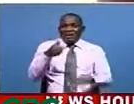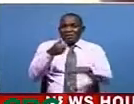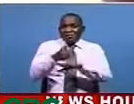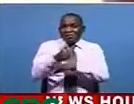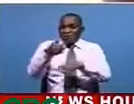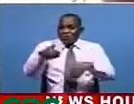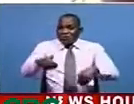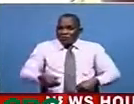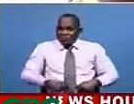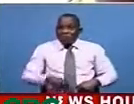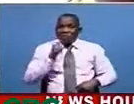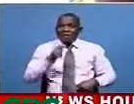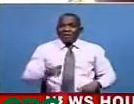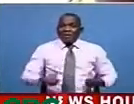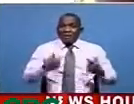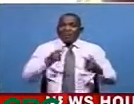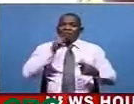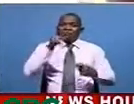Because, again,